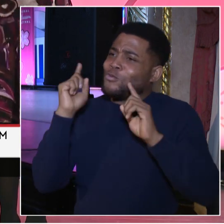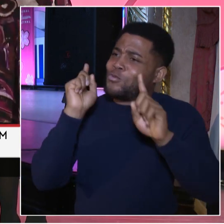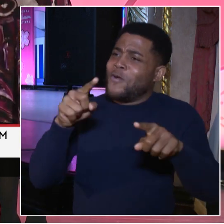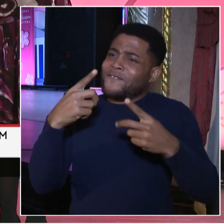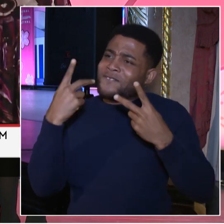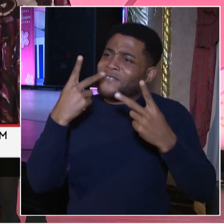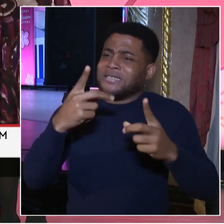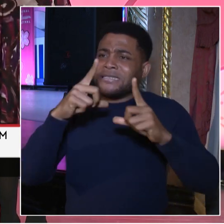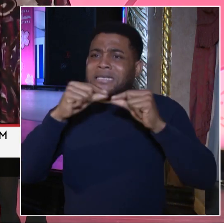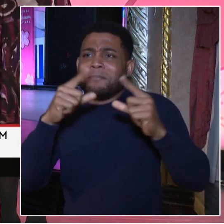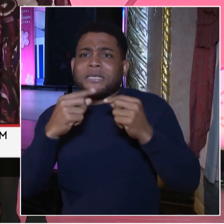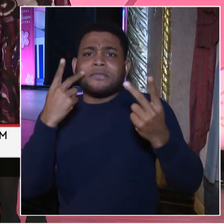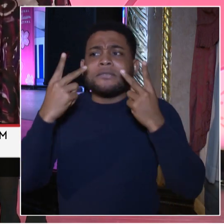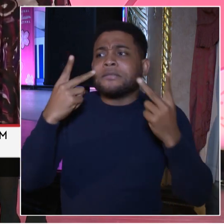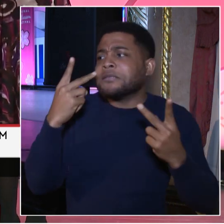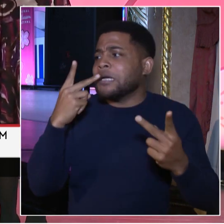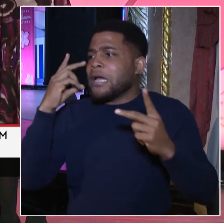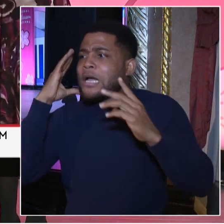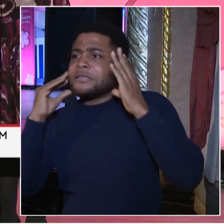experience.